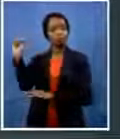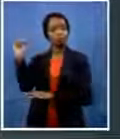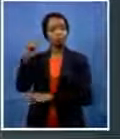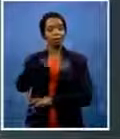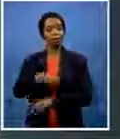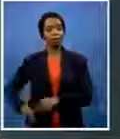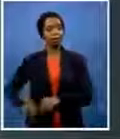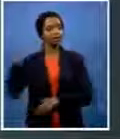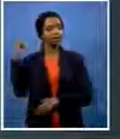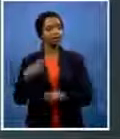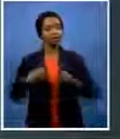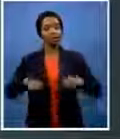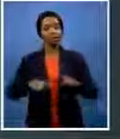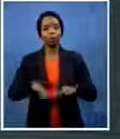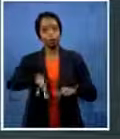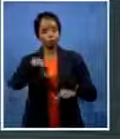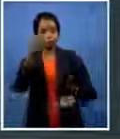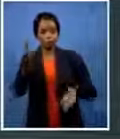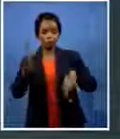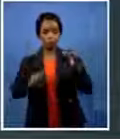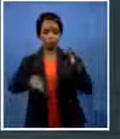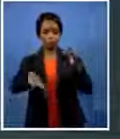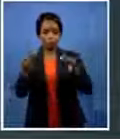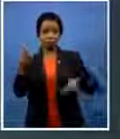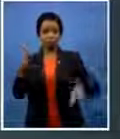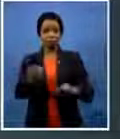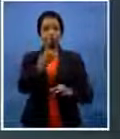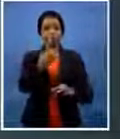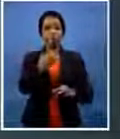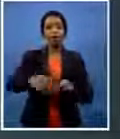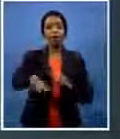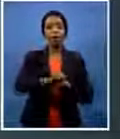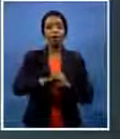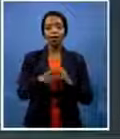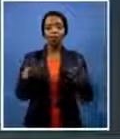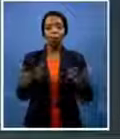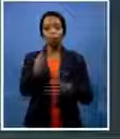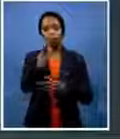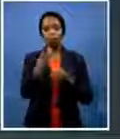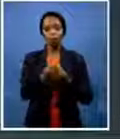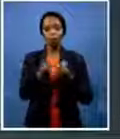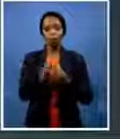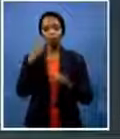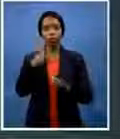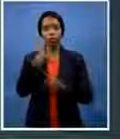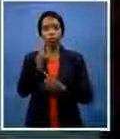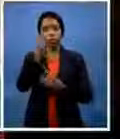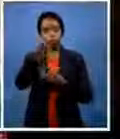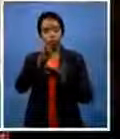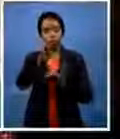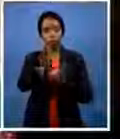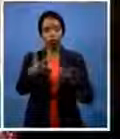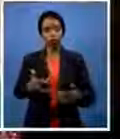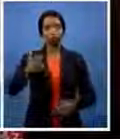the areas that were very important was the allocation of monies to municipalities. Let's now talk to Mr. Chen Tseng. He's a